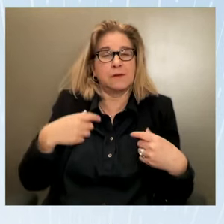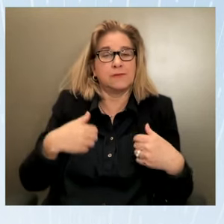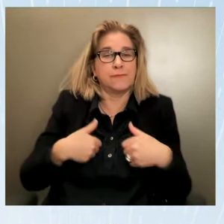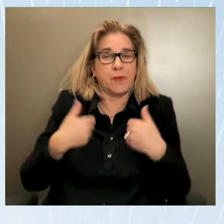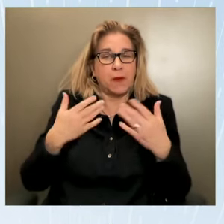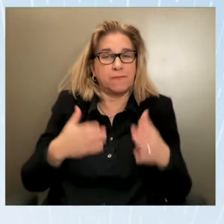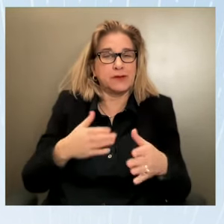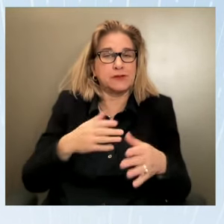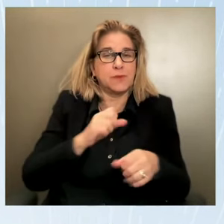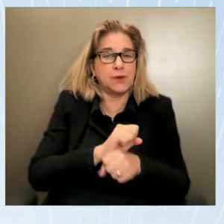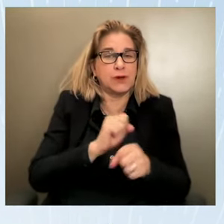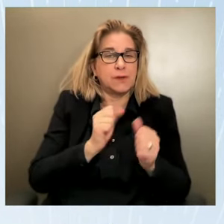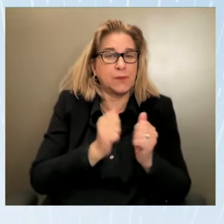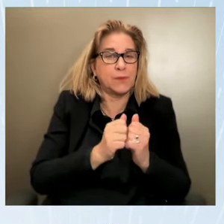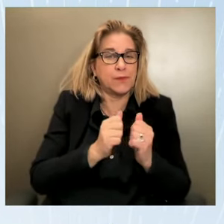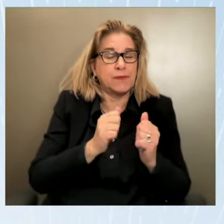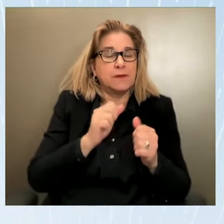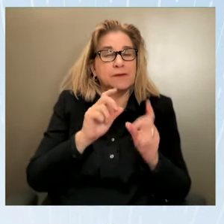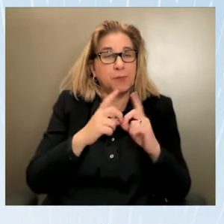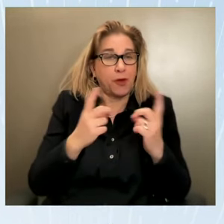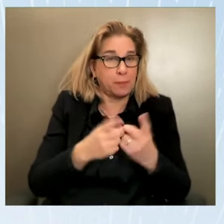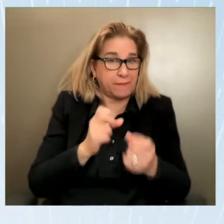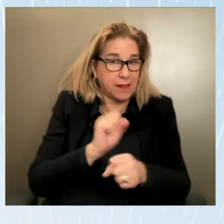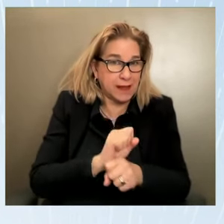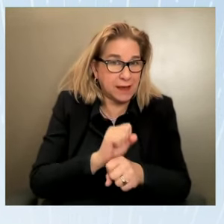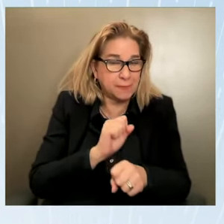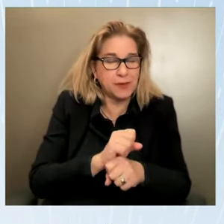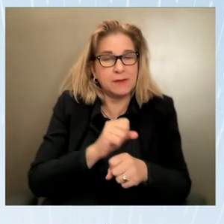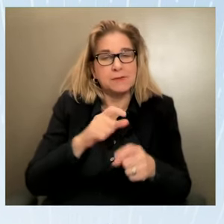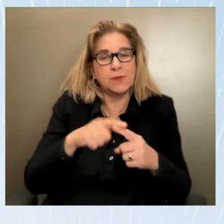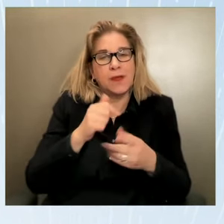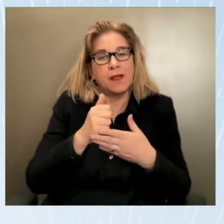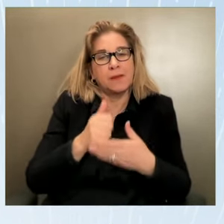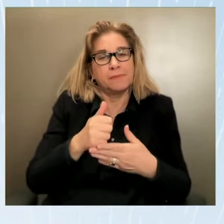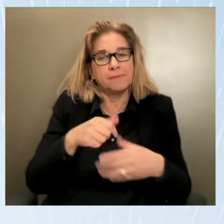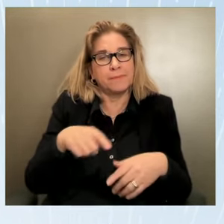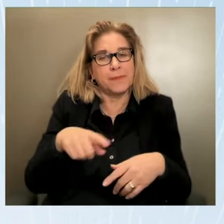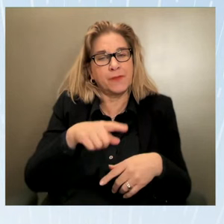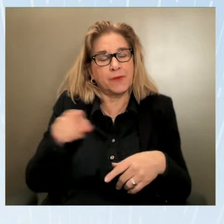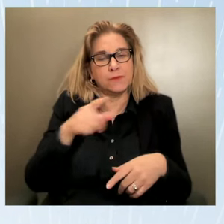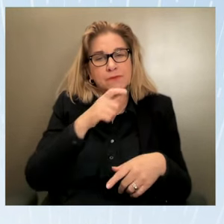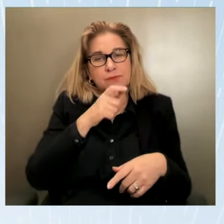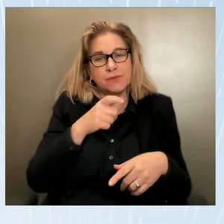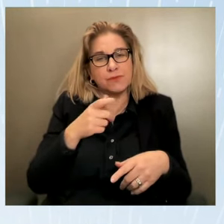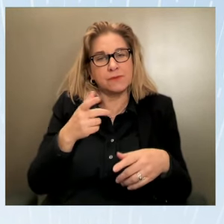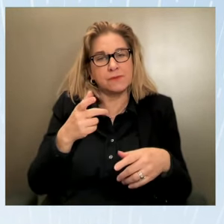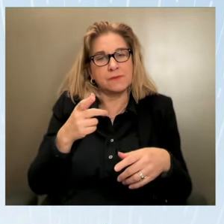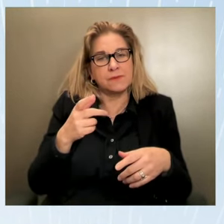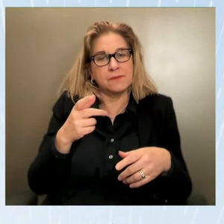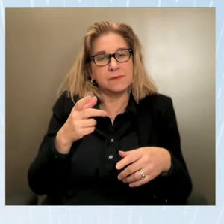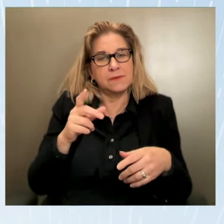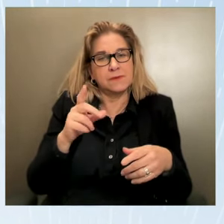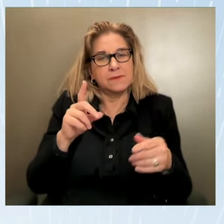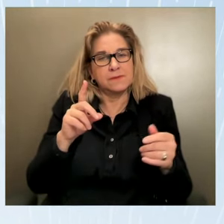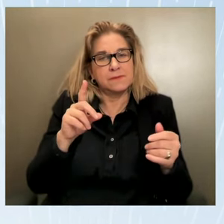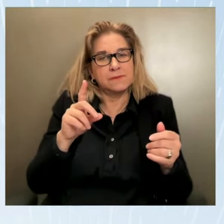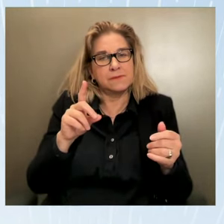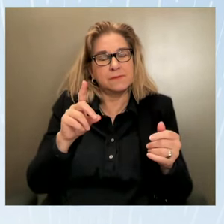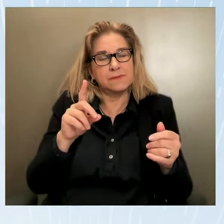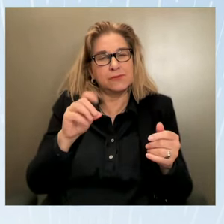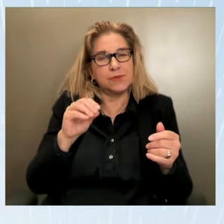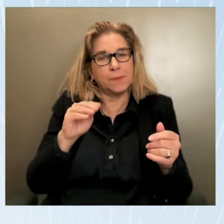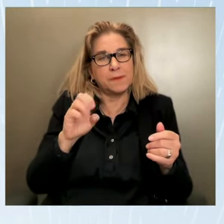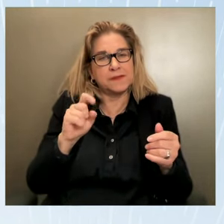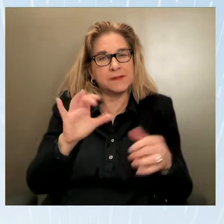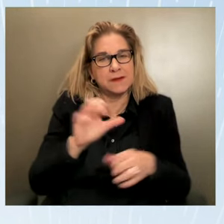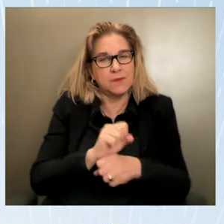cases of domestic workers, temporary workers, and other vulnerable groups. And we have deepened our